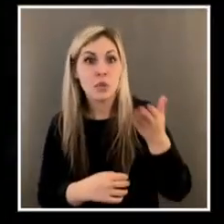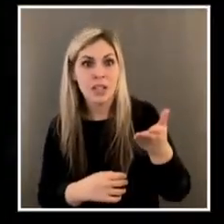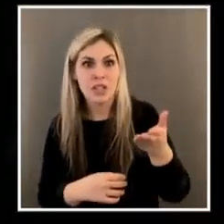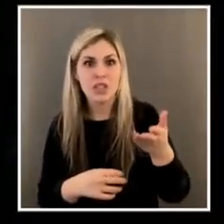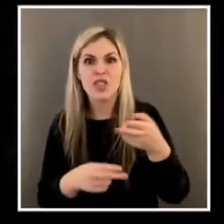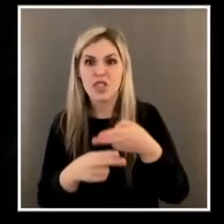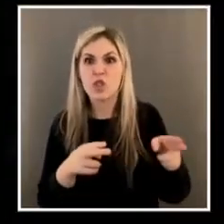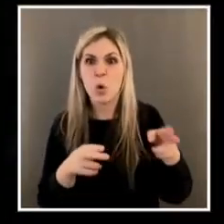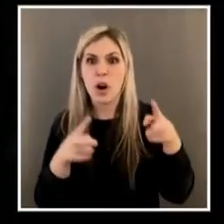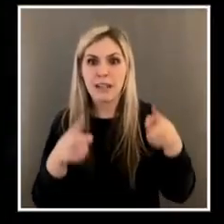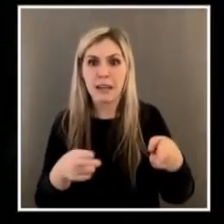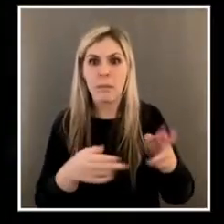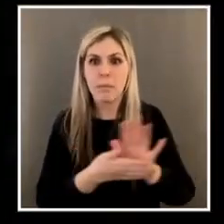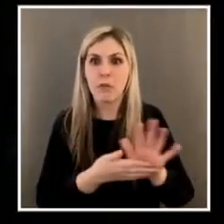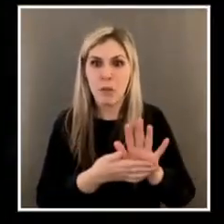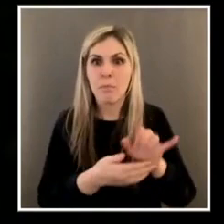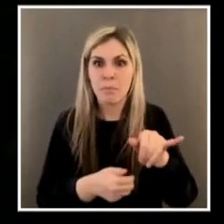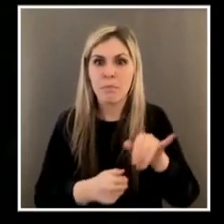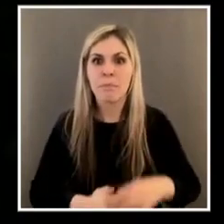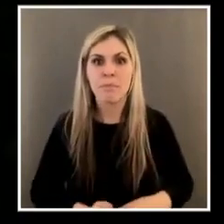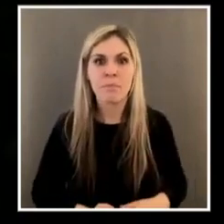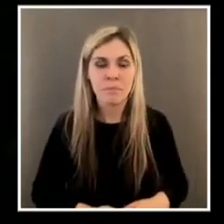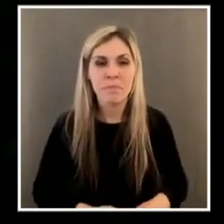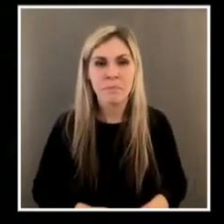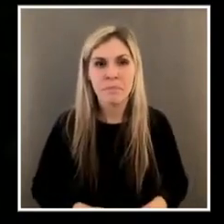from that production.